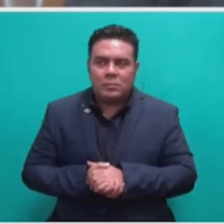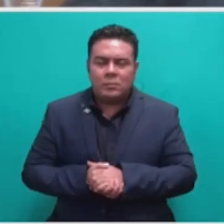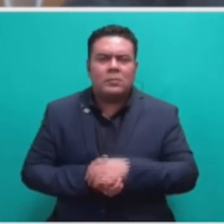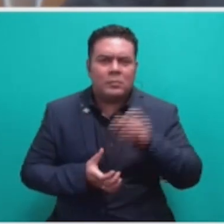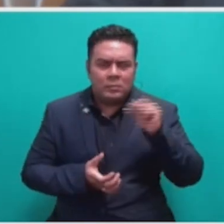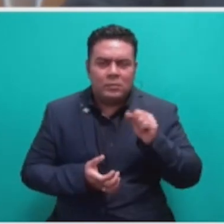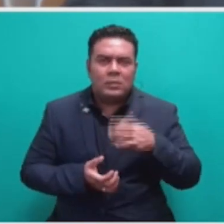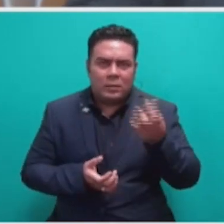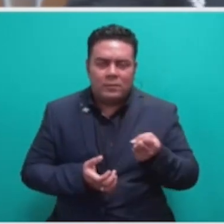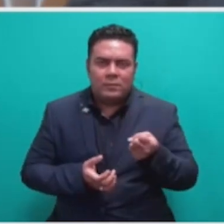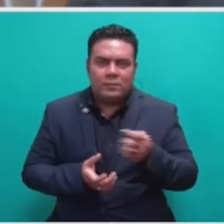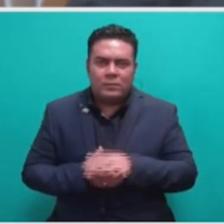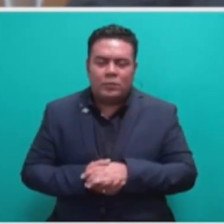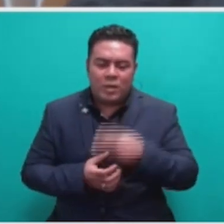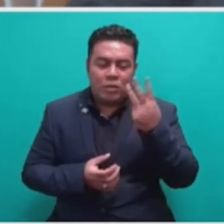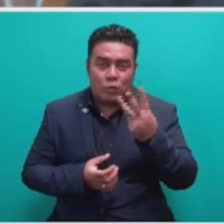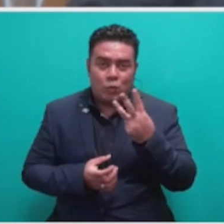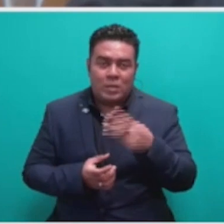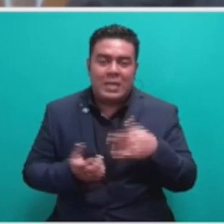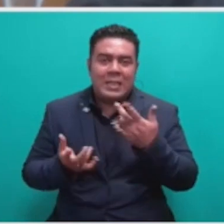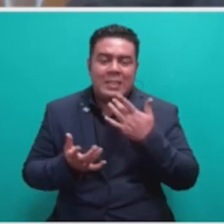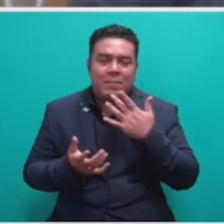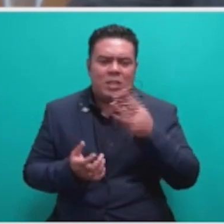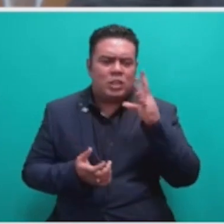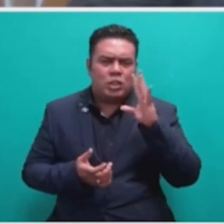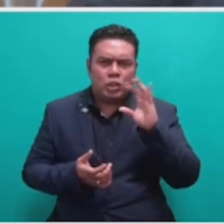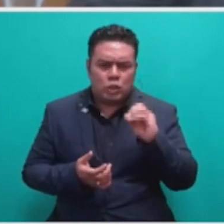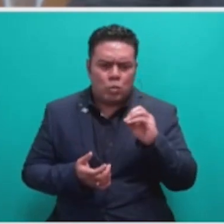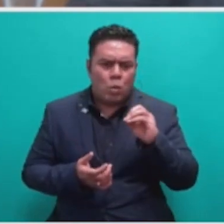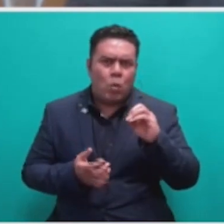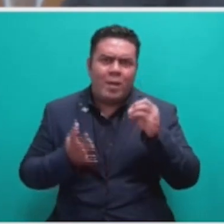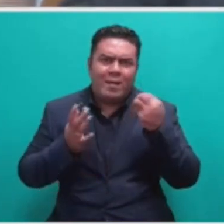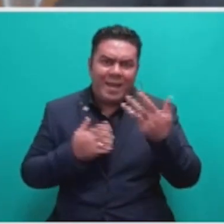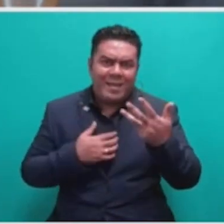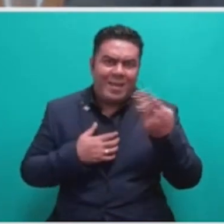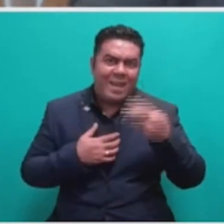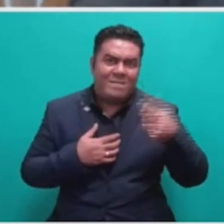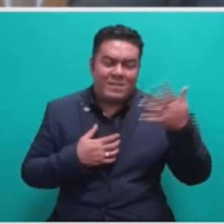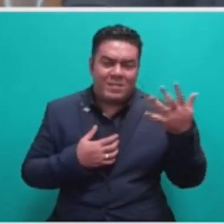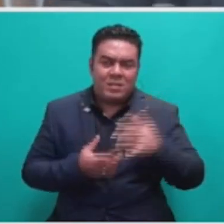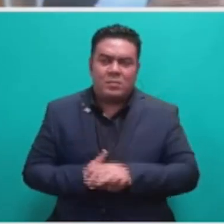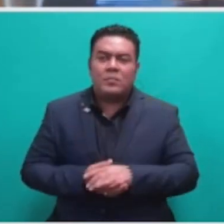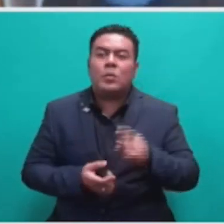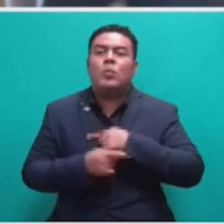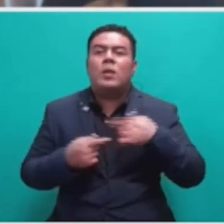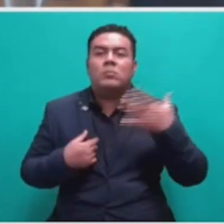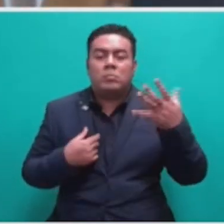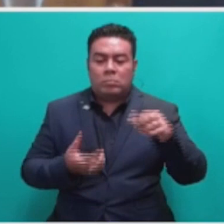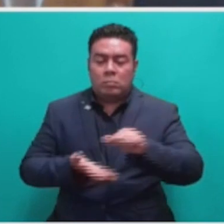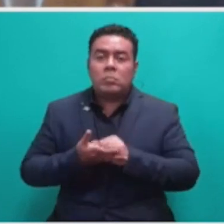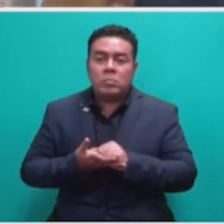budget. We had 3 rates of VAT, 0, 9, and 15. We've kept the 0